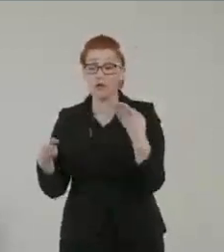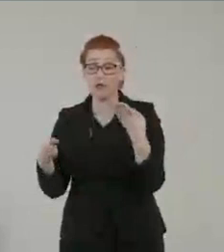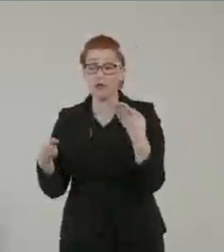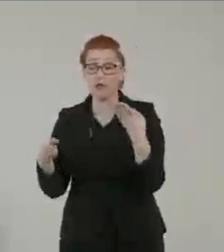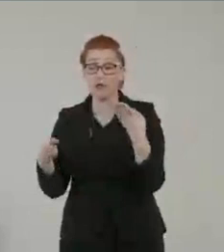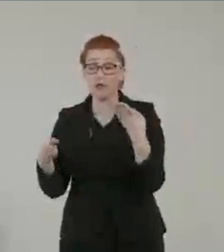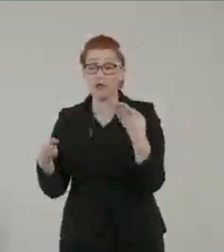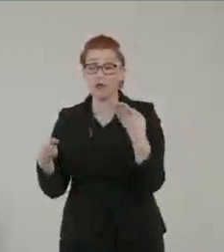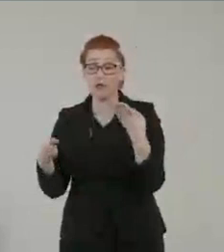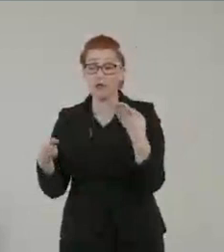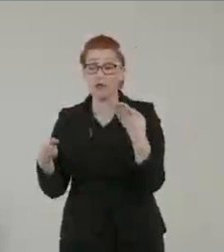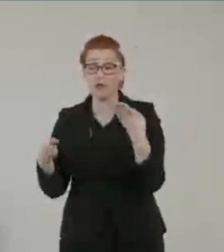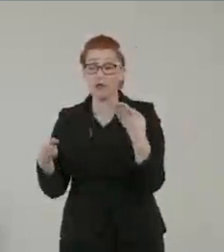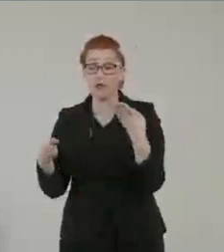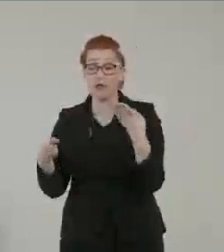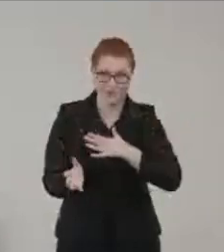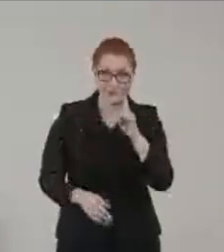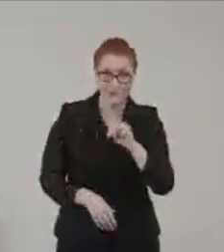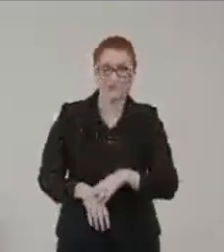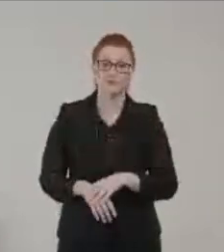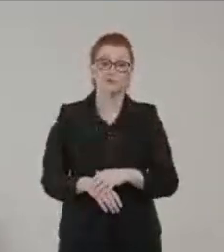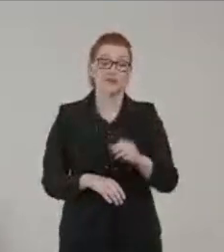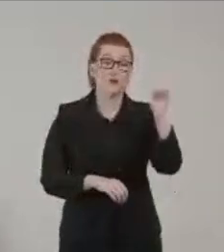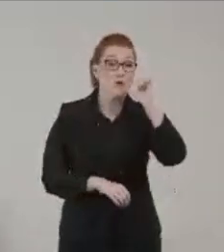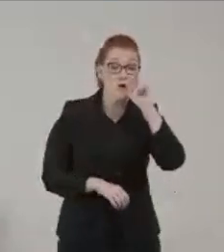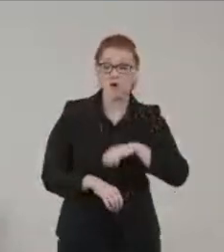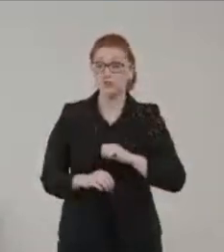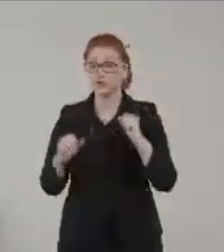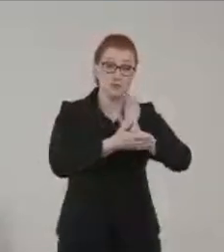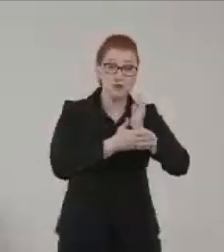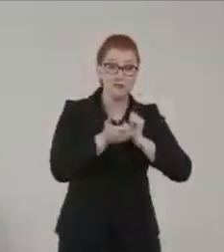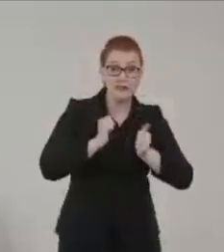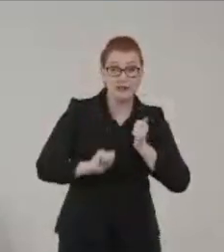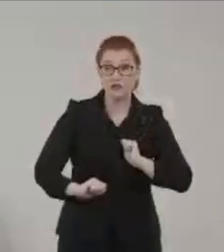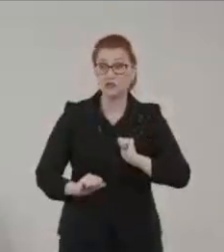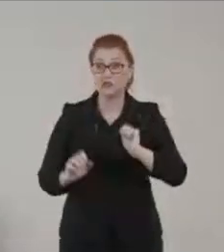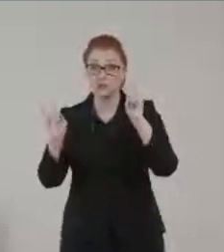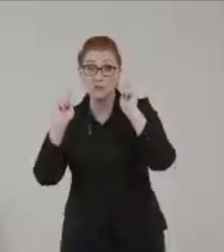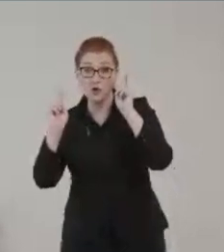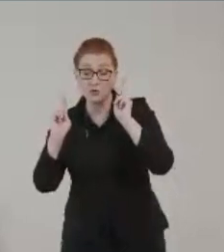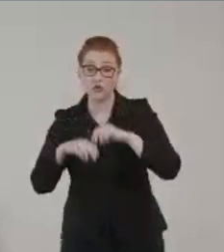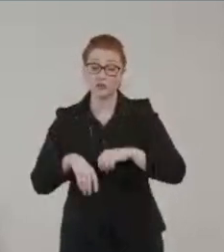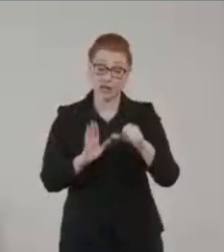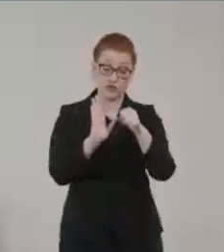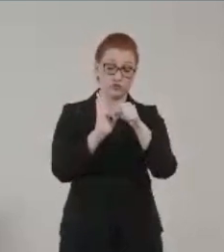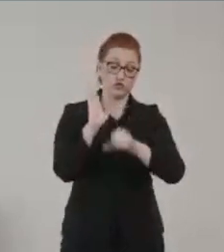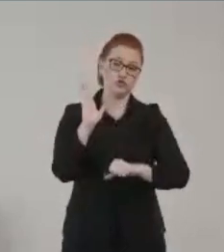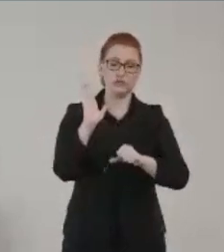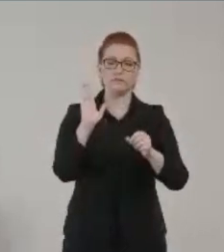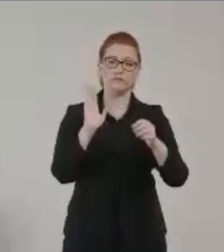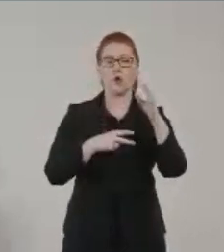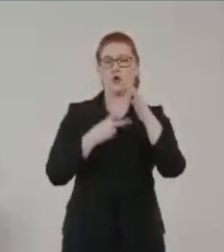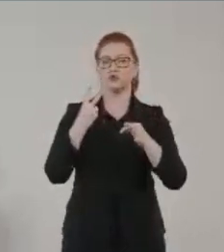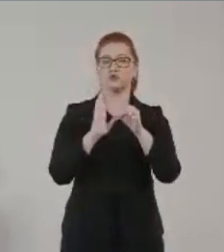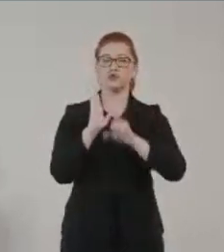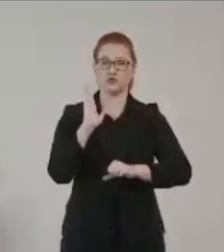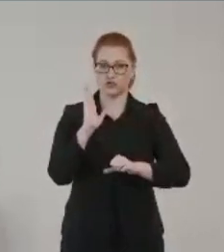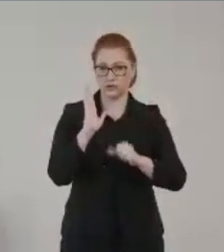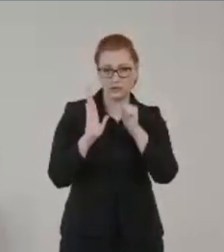movie theaters, barber shops, elective surgeries have been closed or shut down.